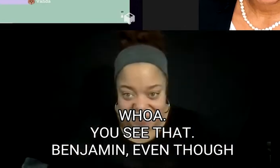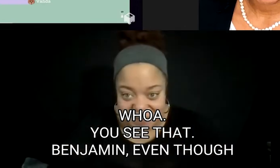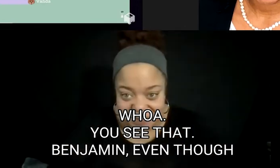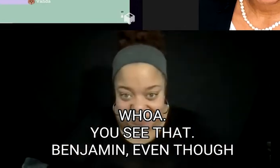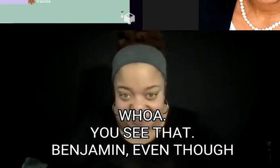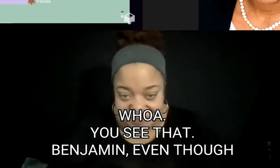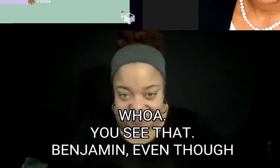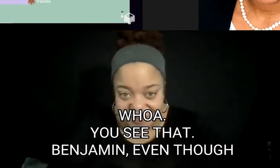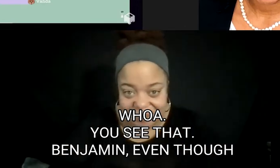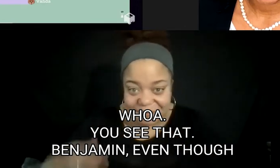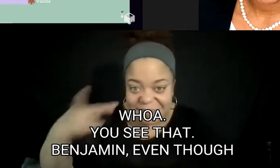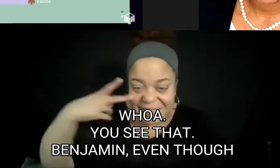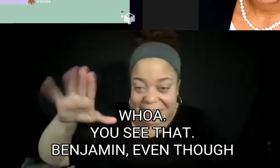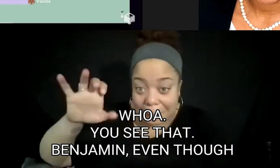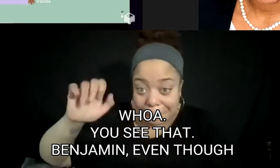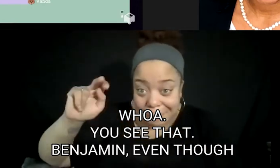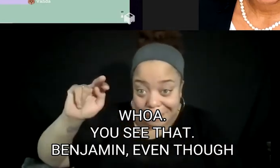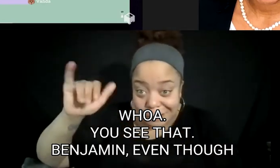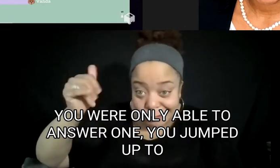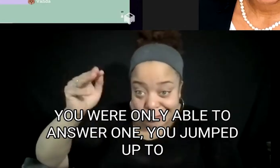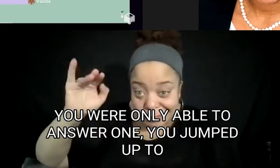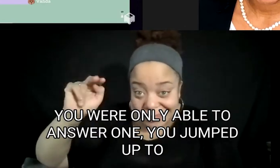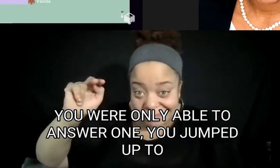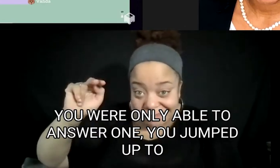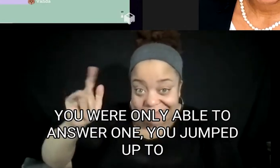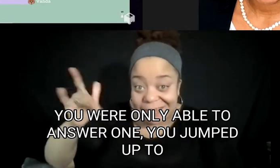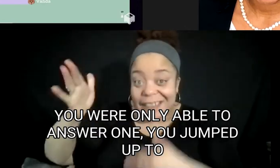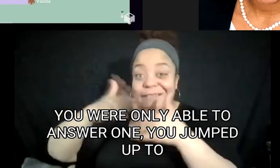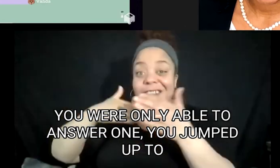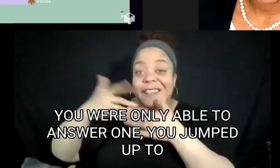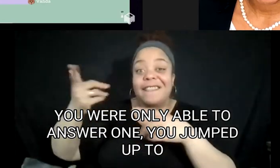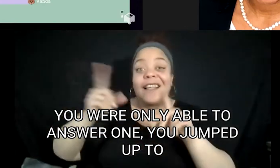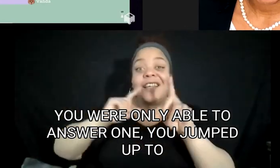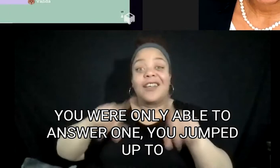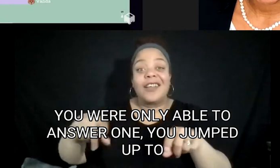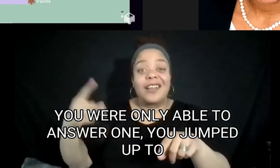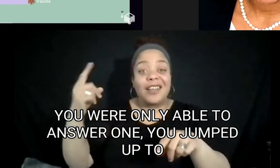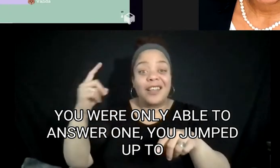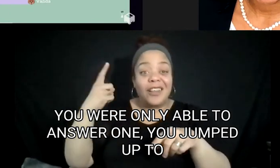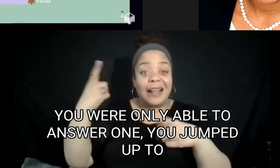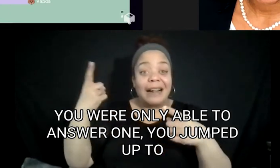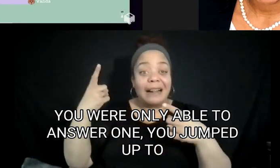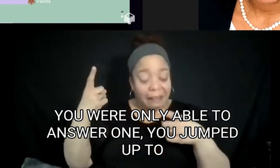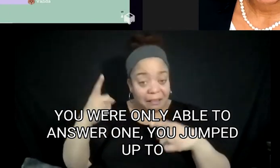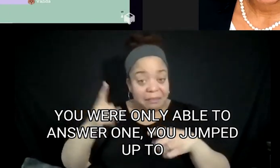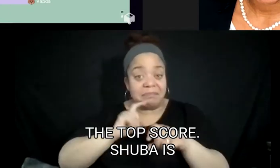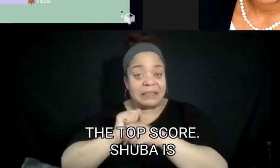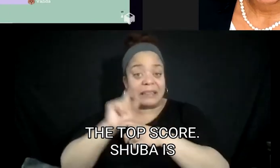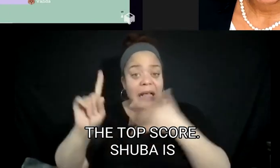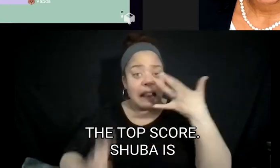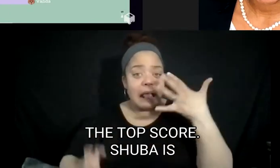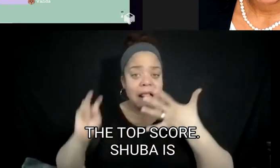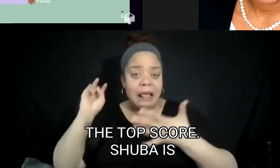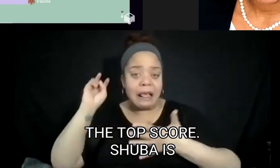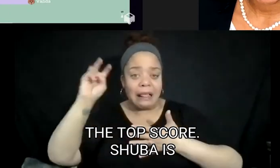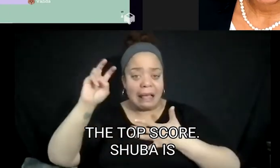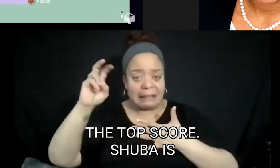score. Shuva is coming in second. Chad is still at the very top, coming in third. So